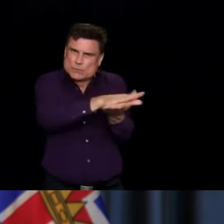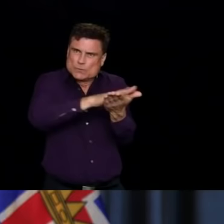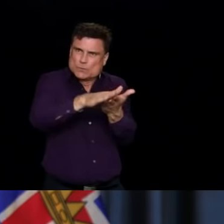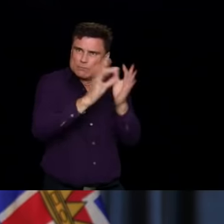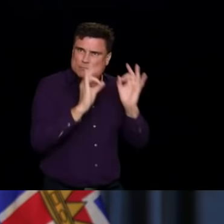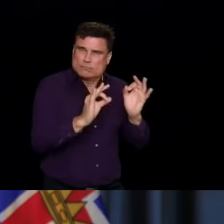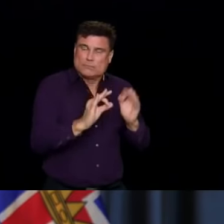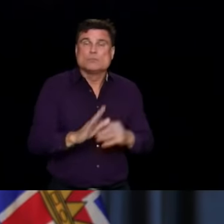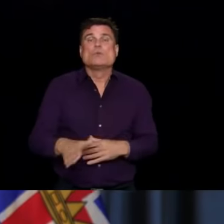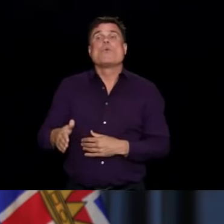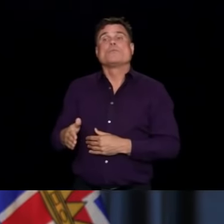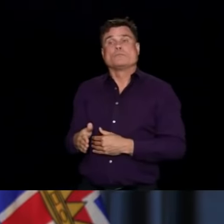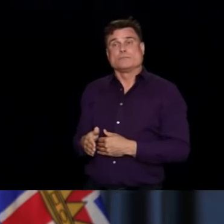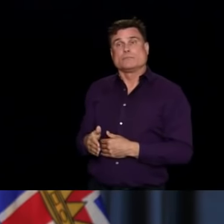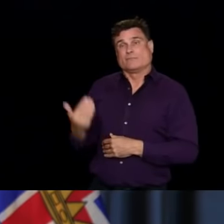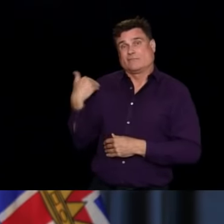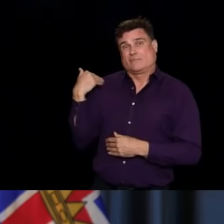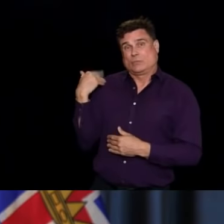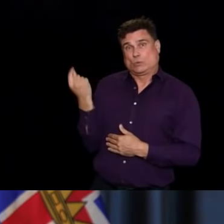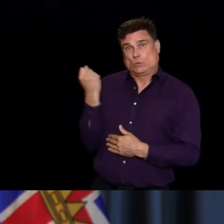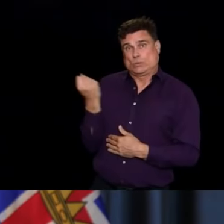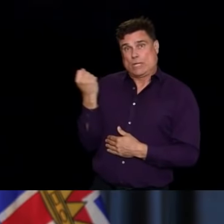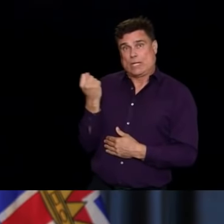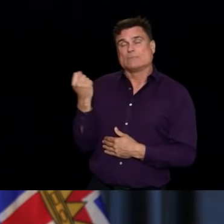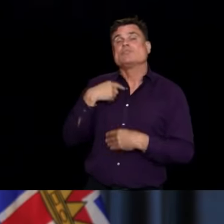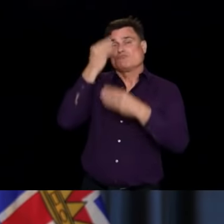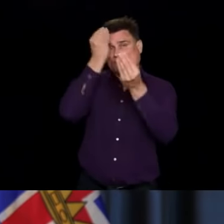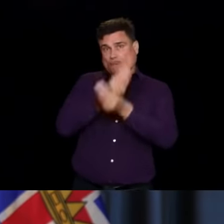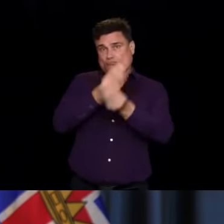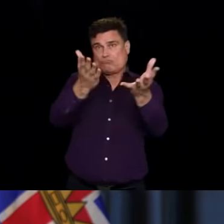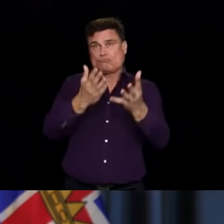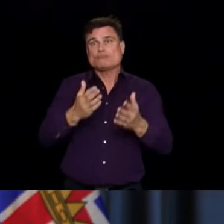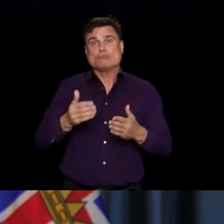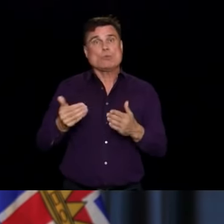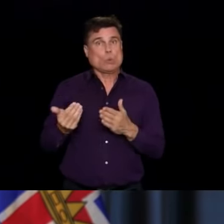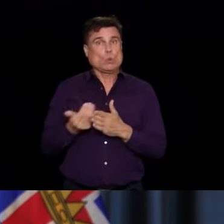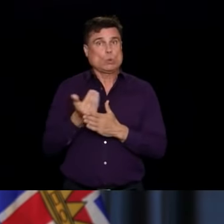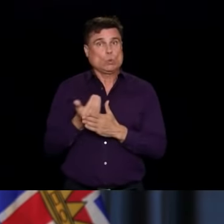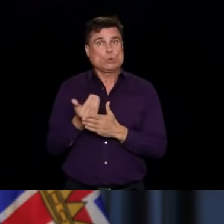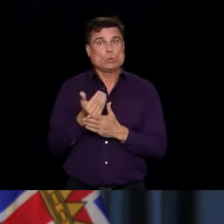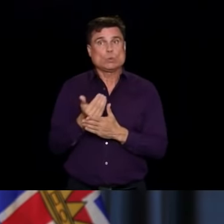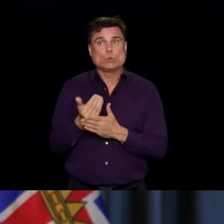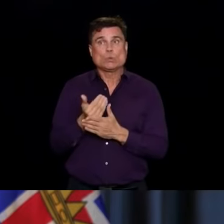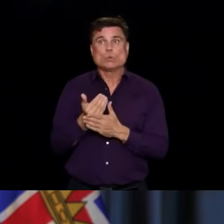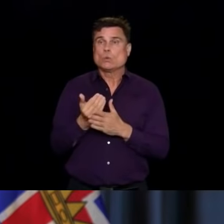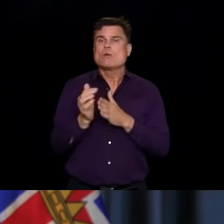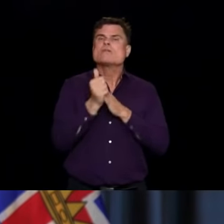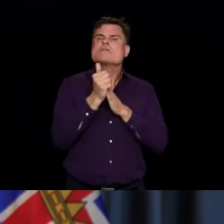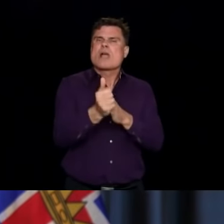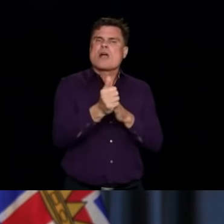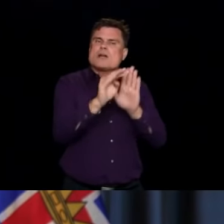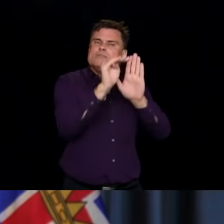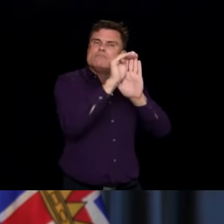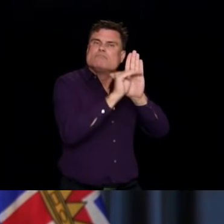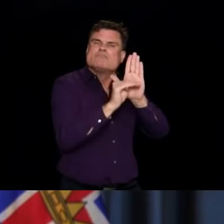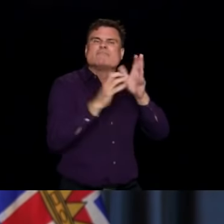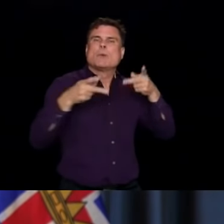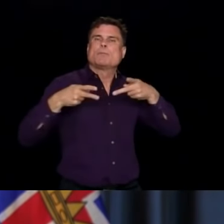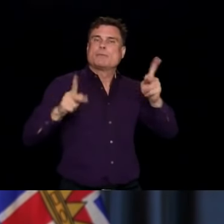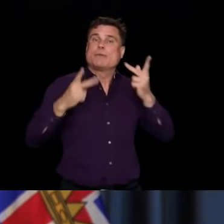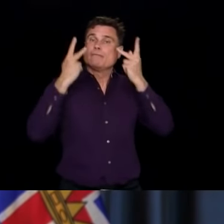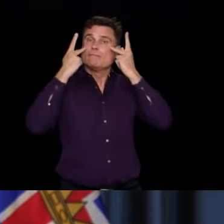updated requirements with respect to long-term care and and social and